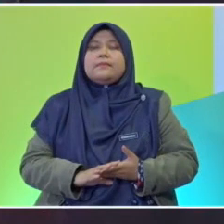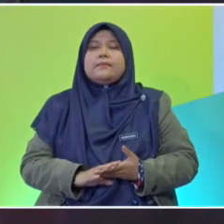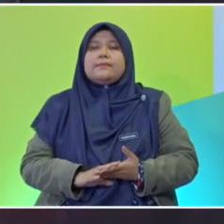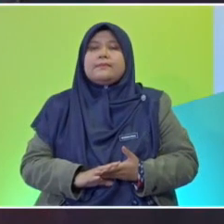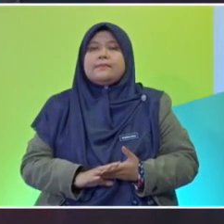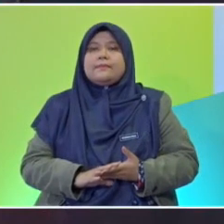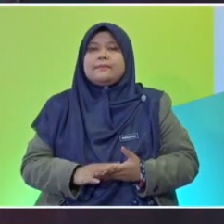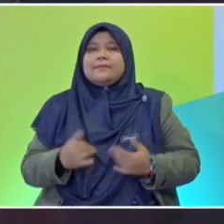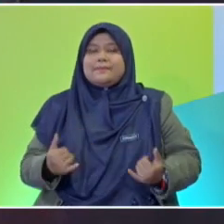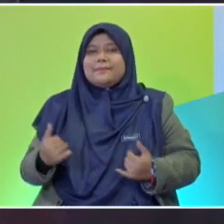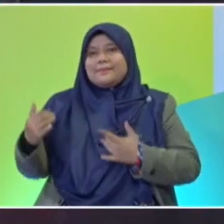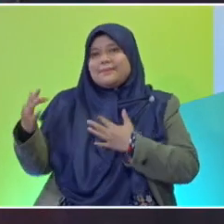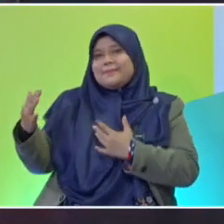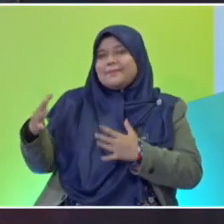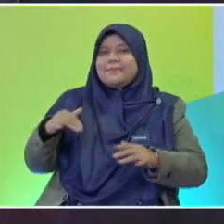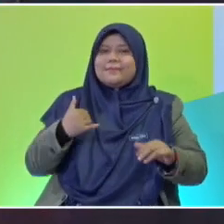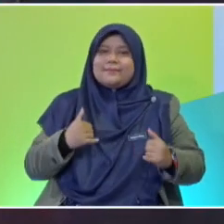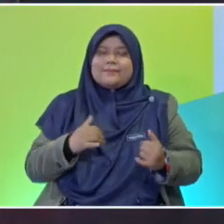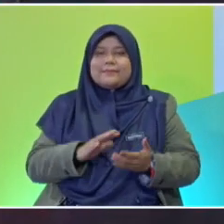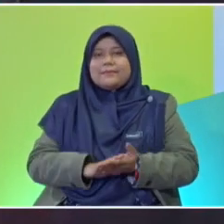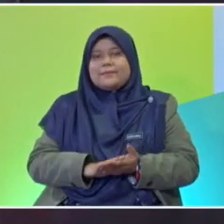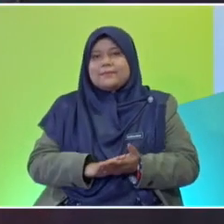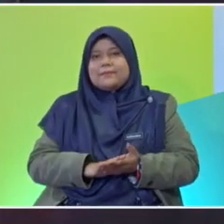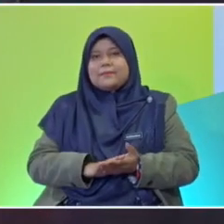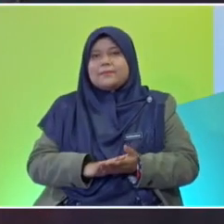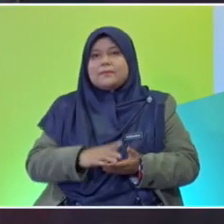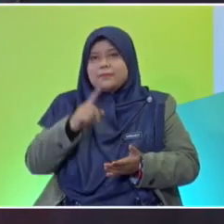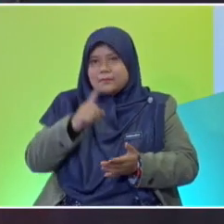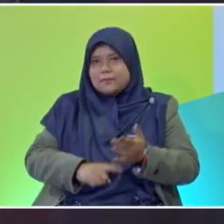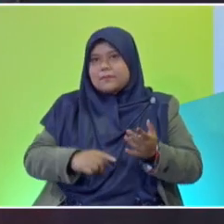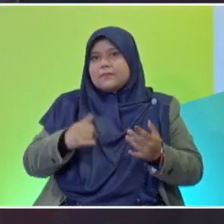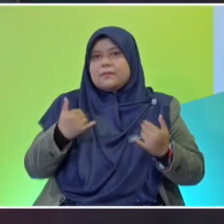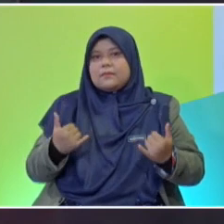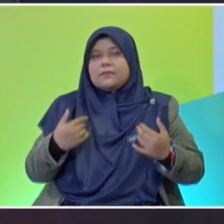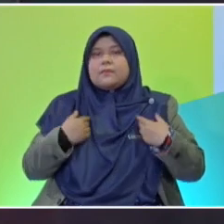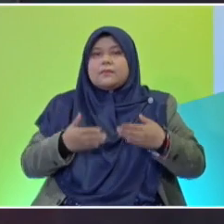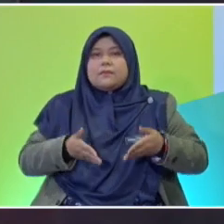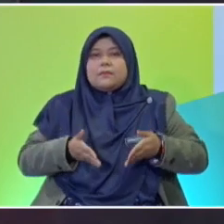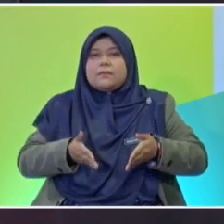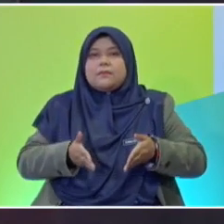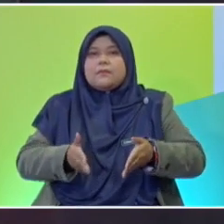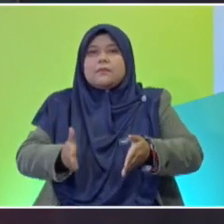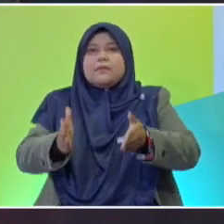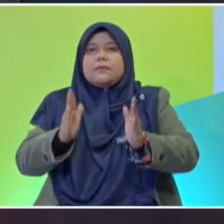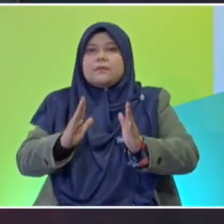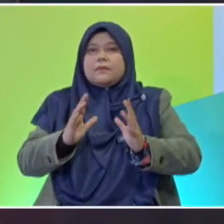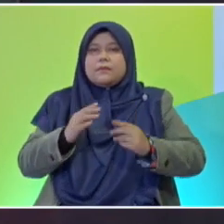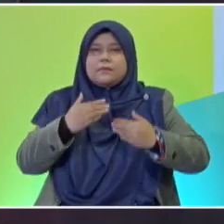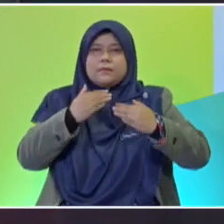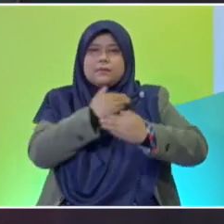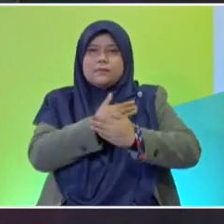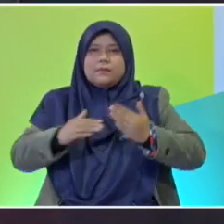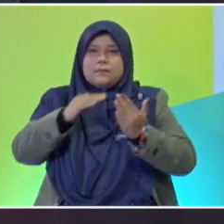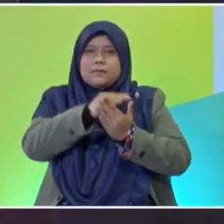The moment that you've been waiting for. Okay, now, so what we have here is a floor plan of the pathway